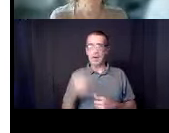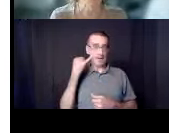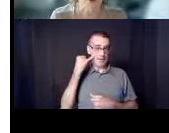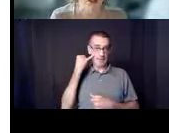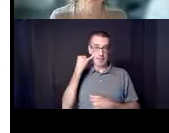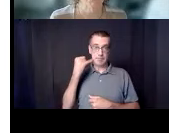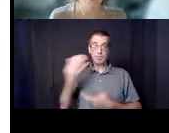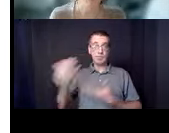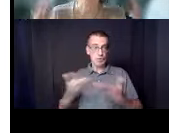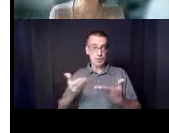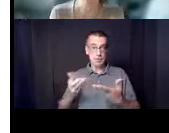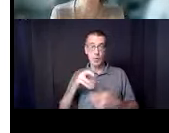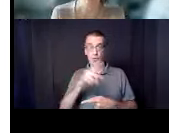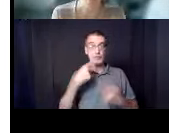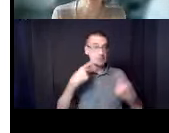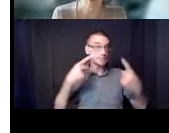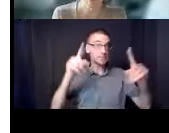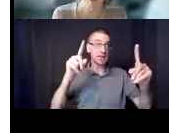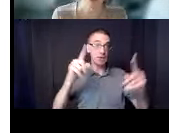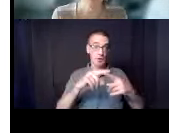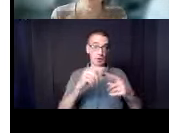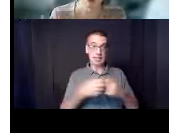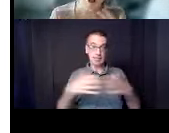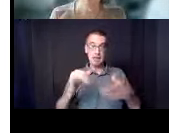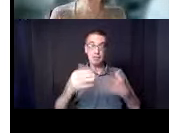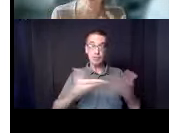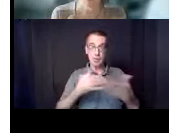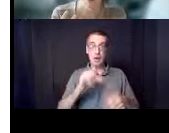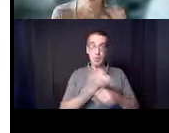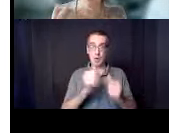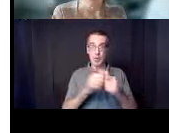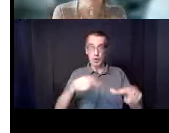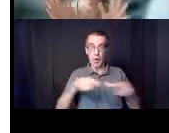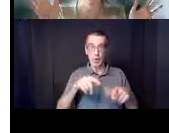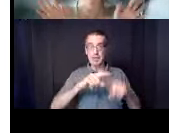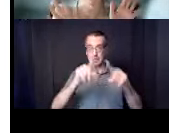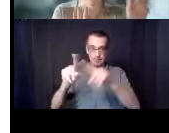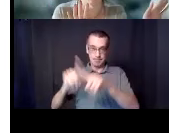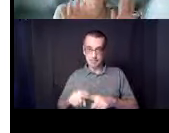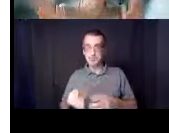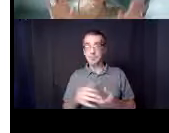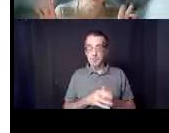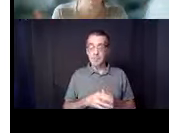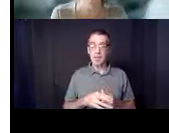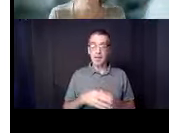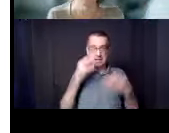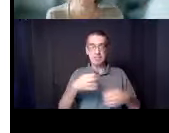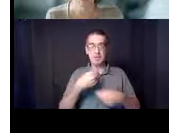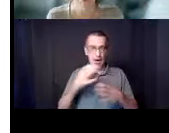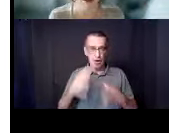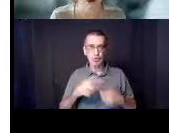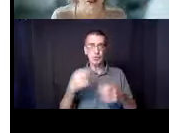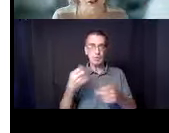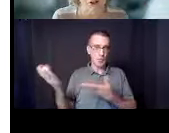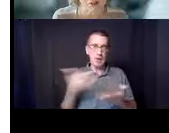If services, so if you're successful expanding services by working with all these different decision makers to bring